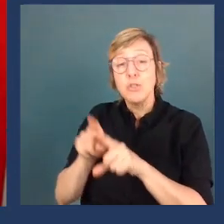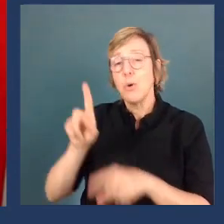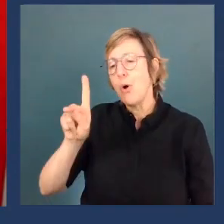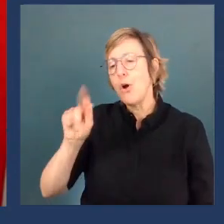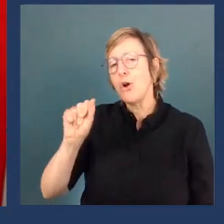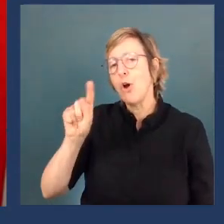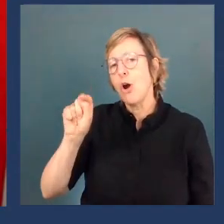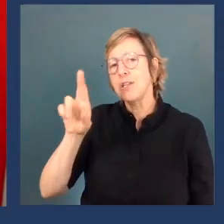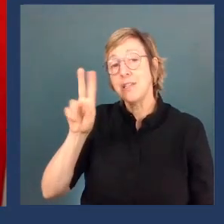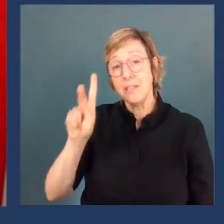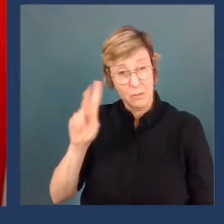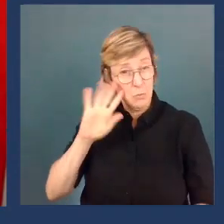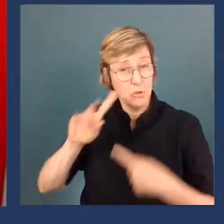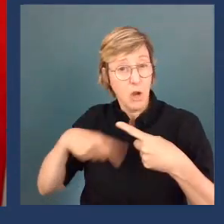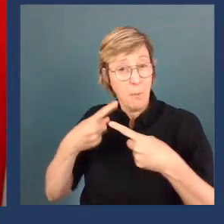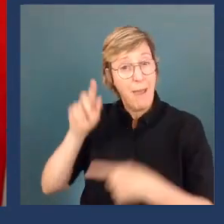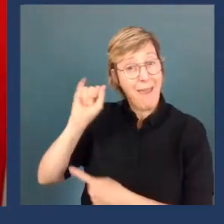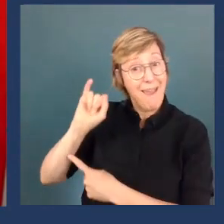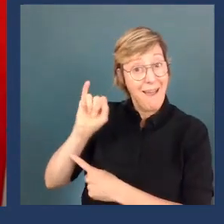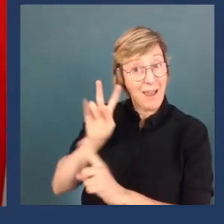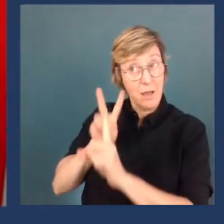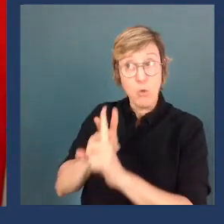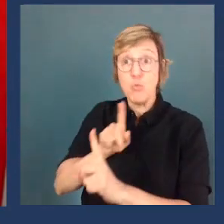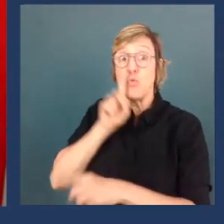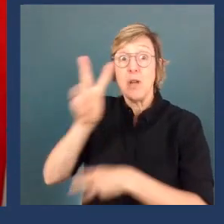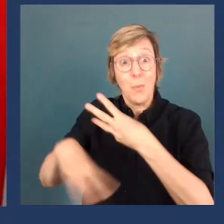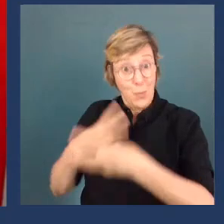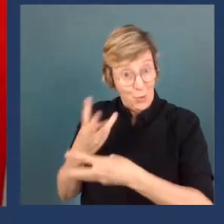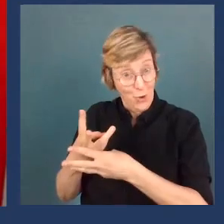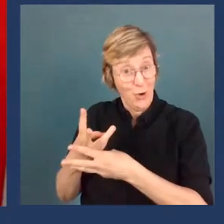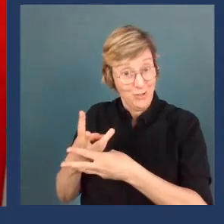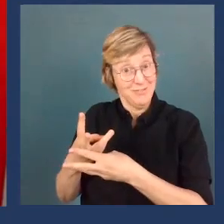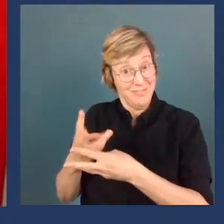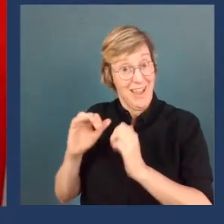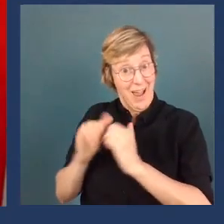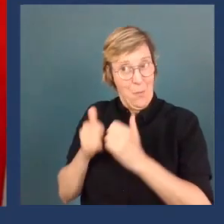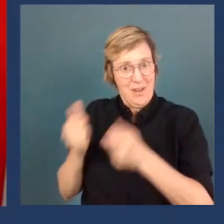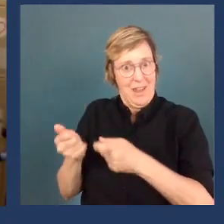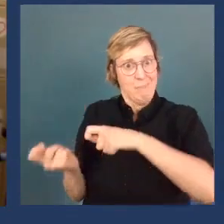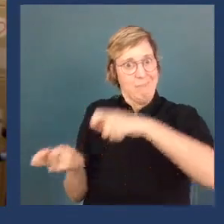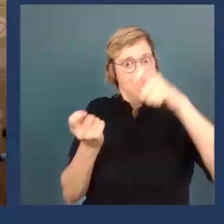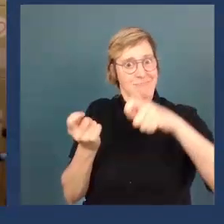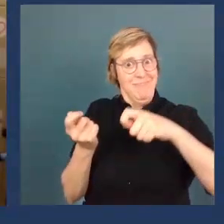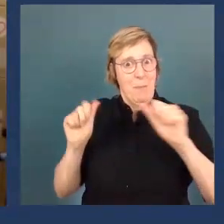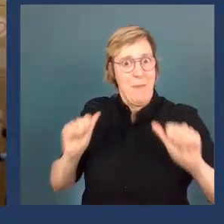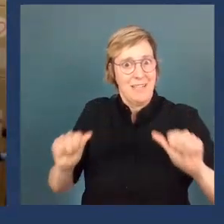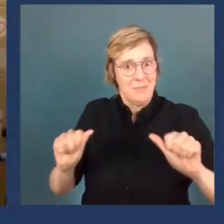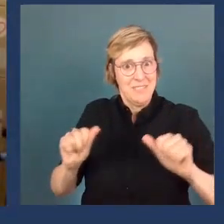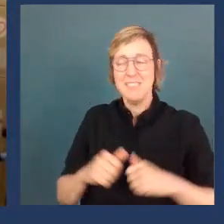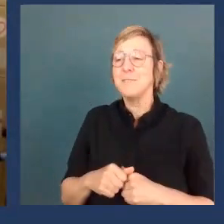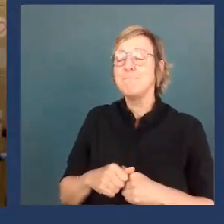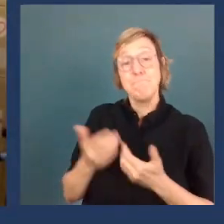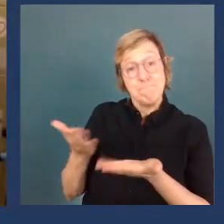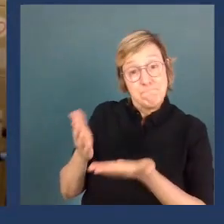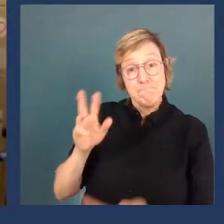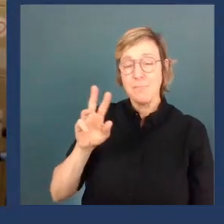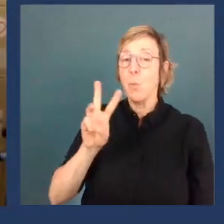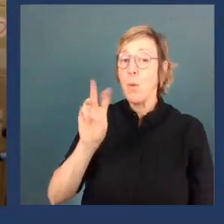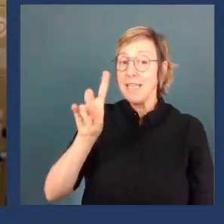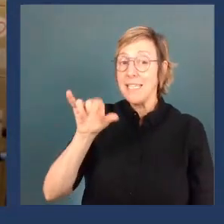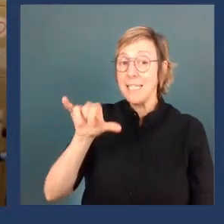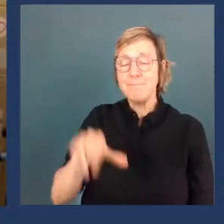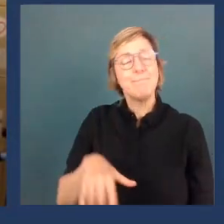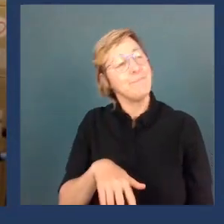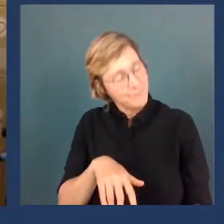how AI applied to a real-world scenario can elevate the possibilities. Now on to Wendy. As Mary said, we have 3 focus